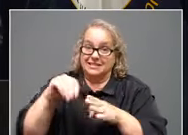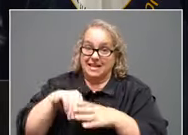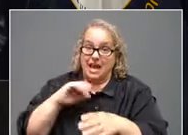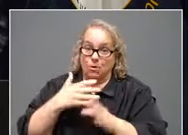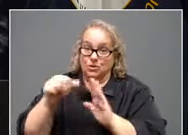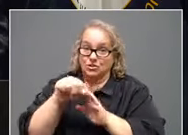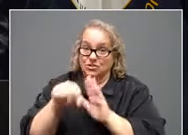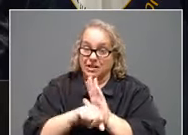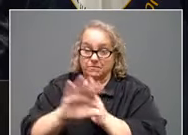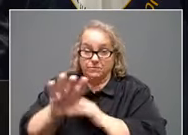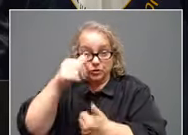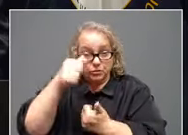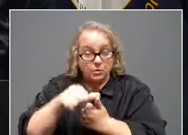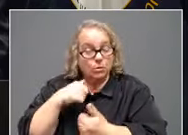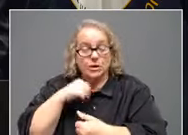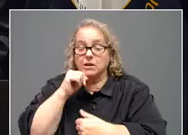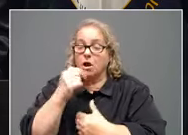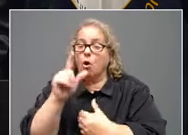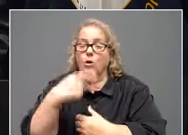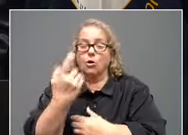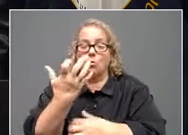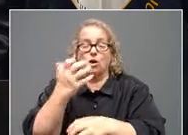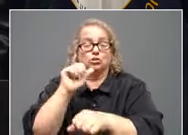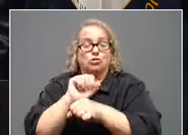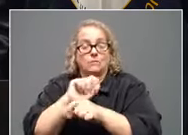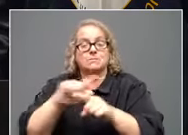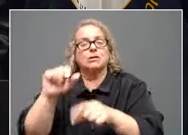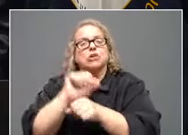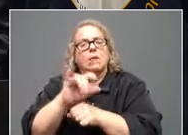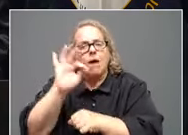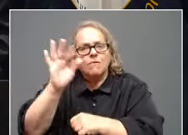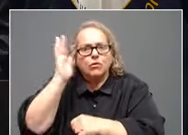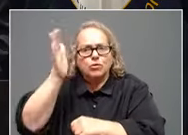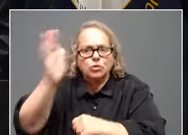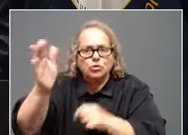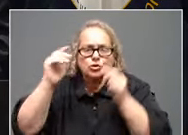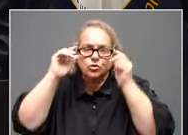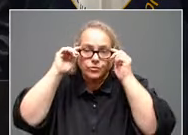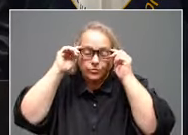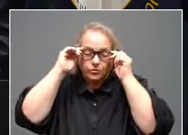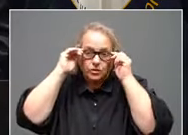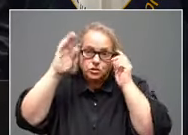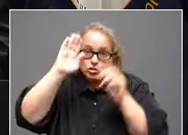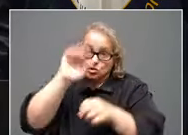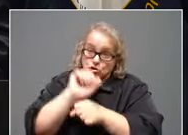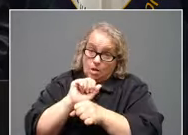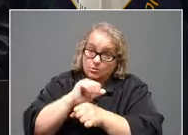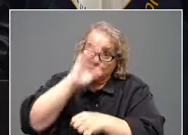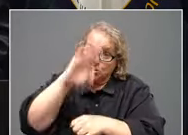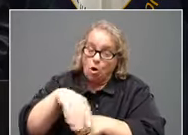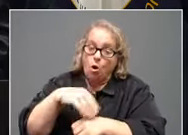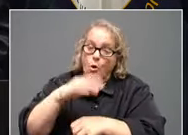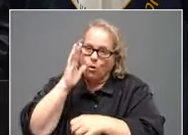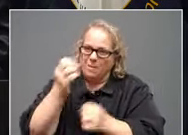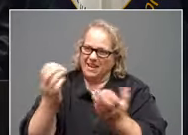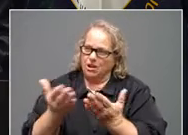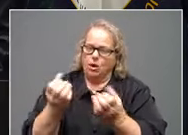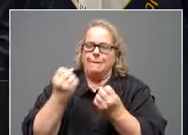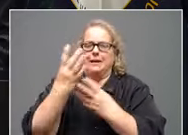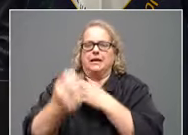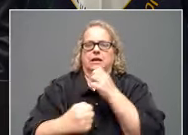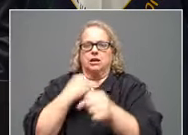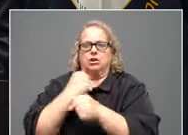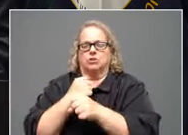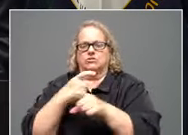just want jobs, we want jobs of the future. We want jobs that we know are going to exist decades from now. We have some